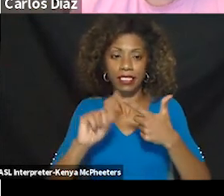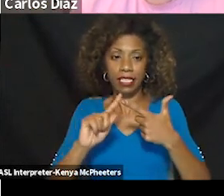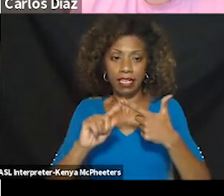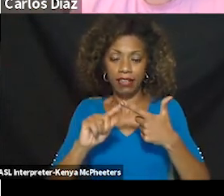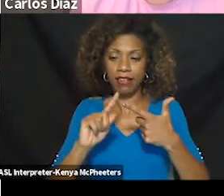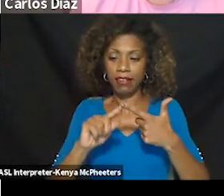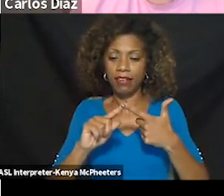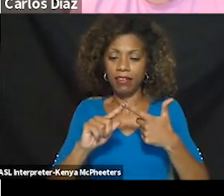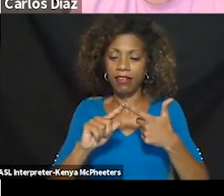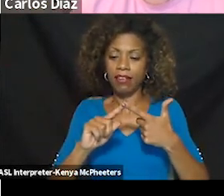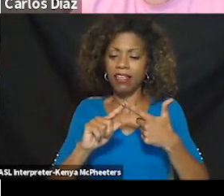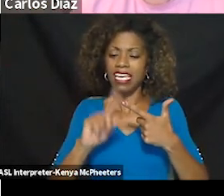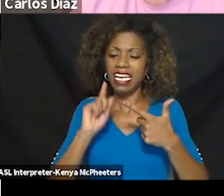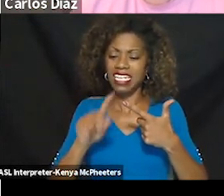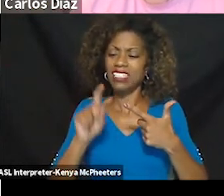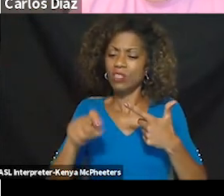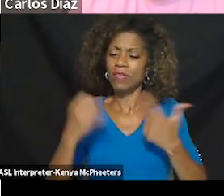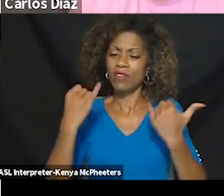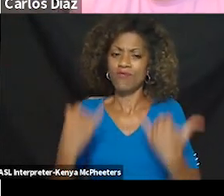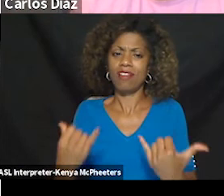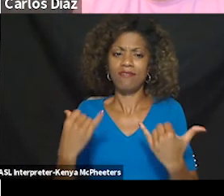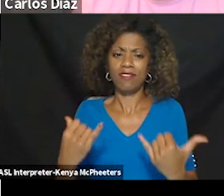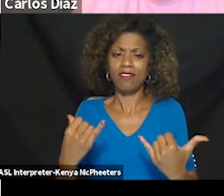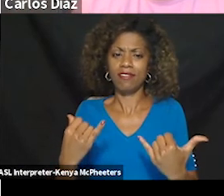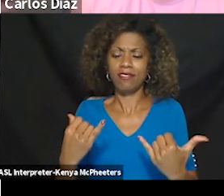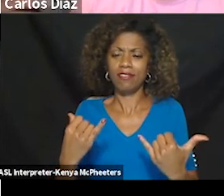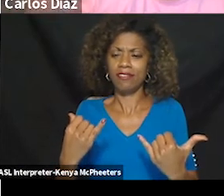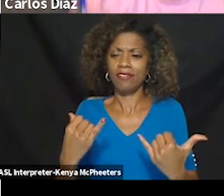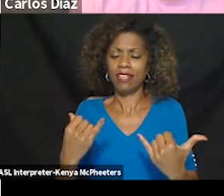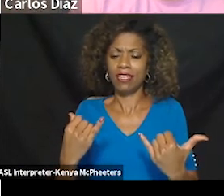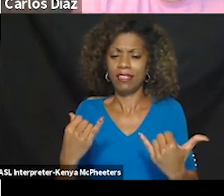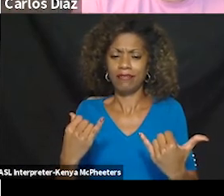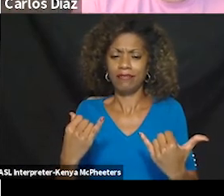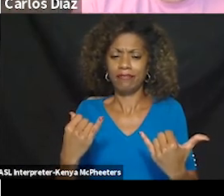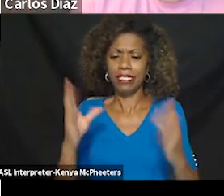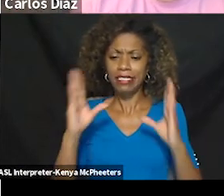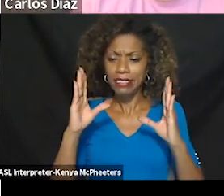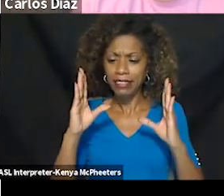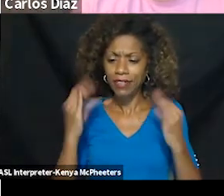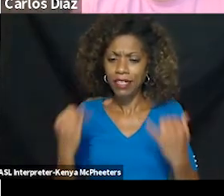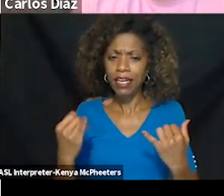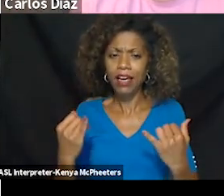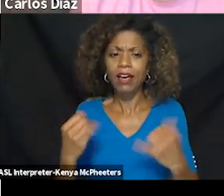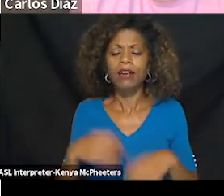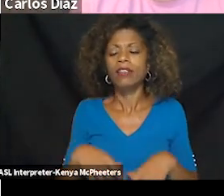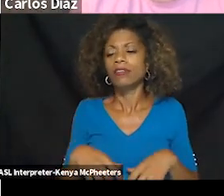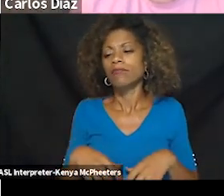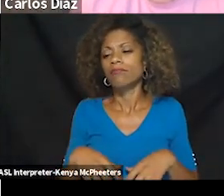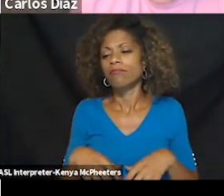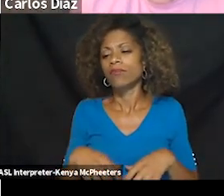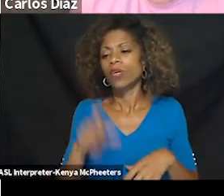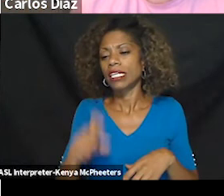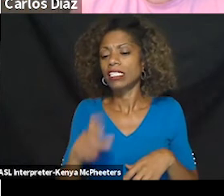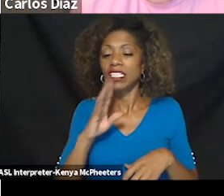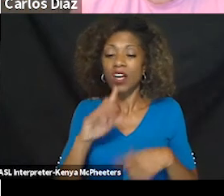wide variety of topics that we cover in our webinars, from misinformation experts to social science researchers, talking about how to